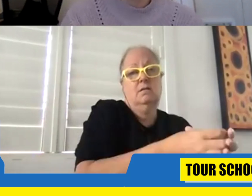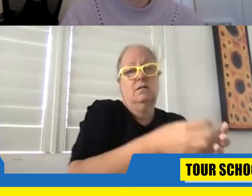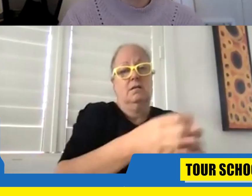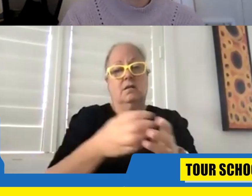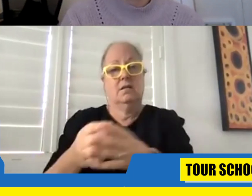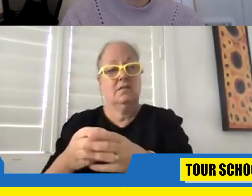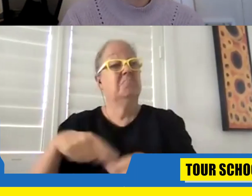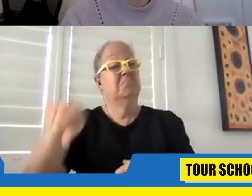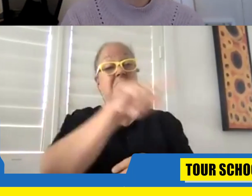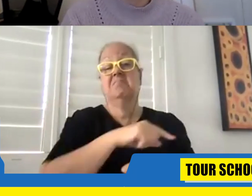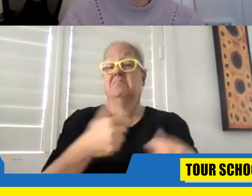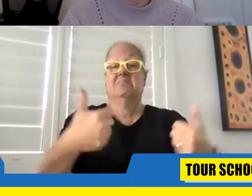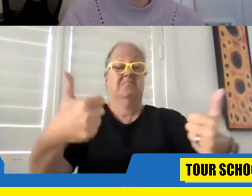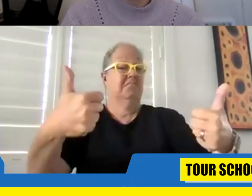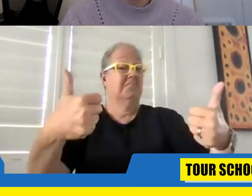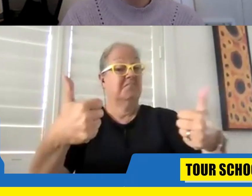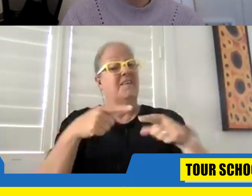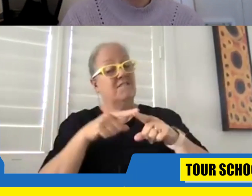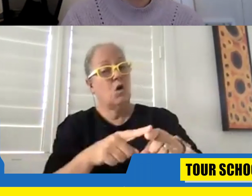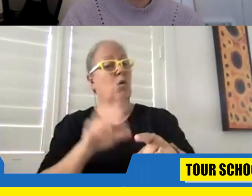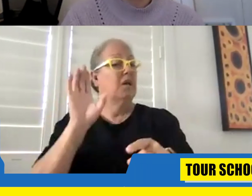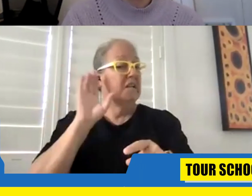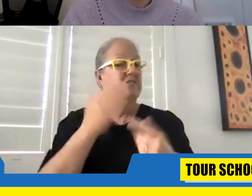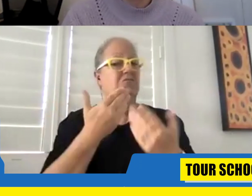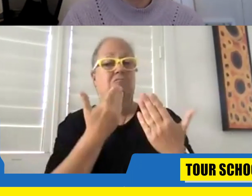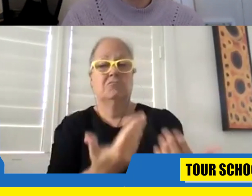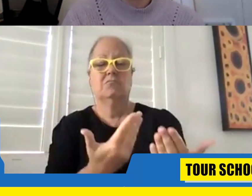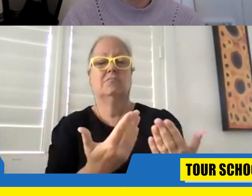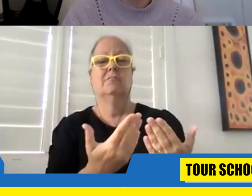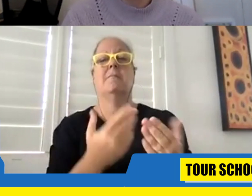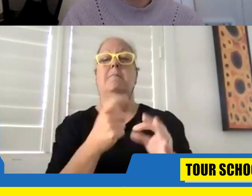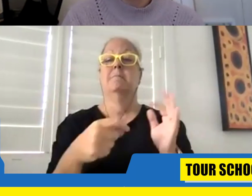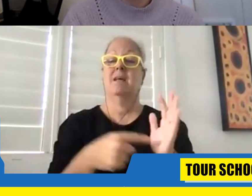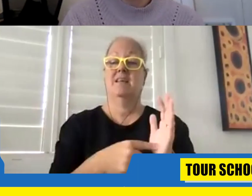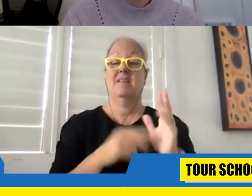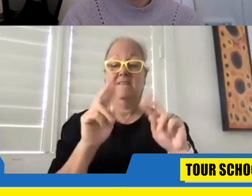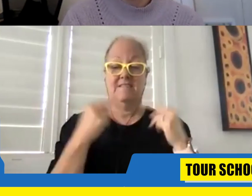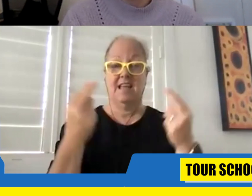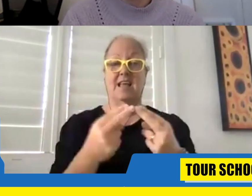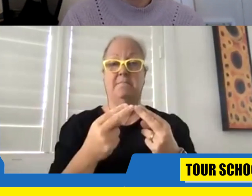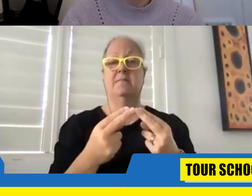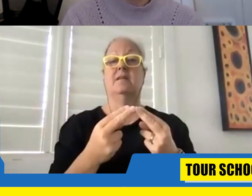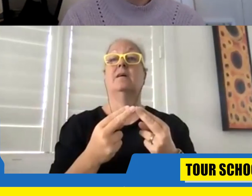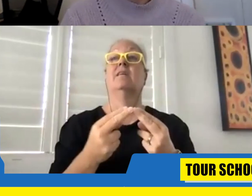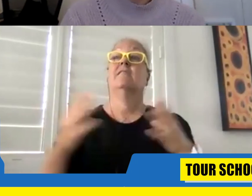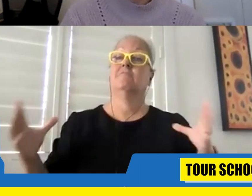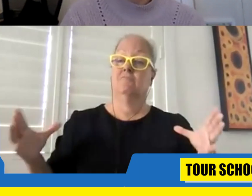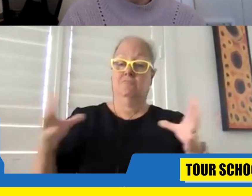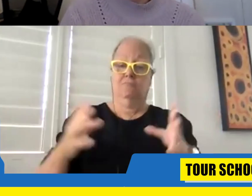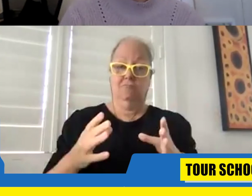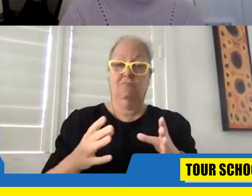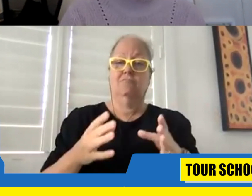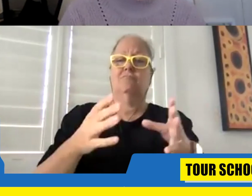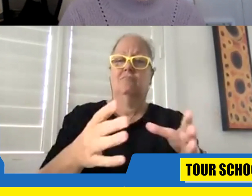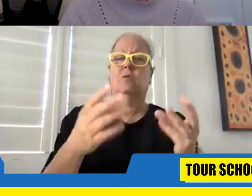well behaved and did a very good job at it. But the big bonus was families came with children, and